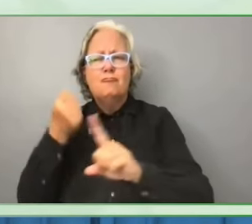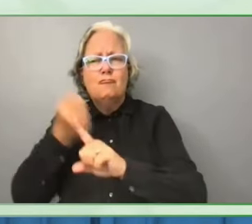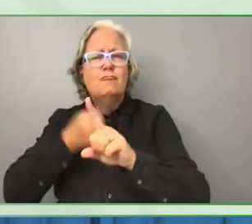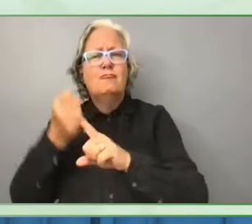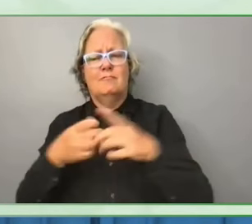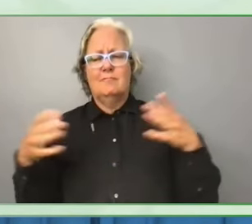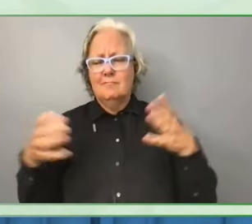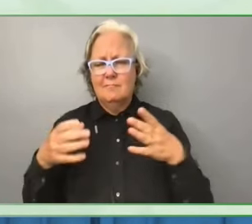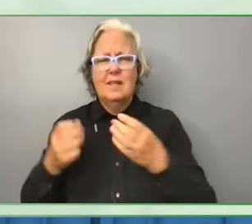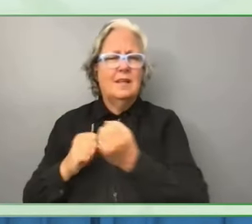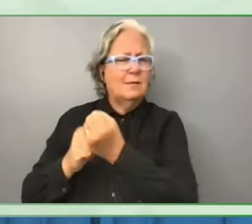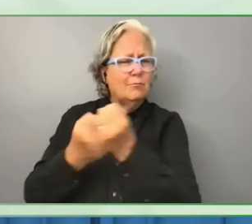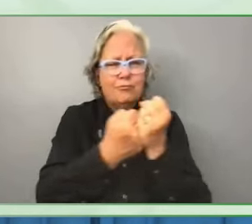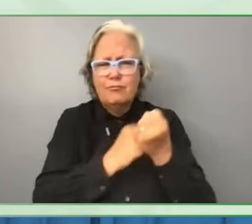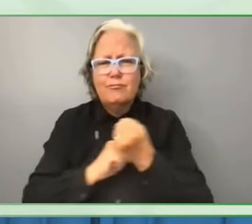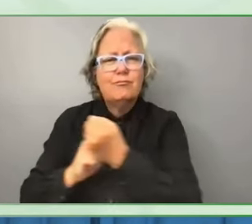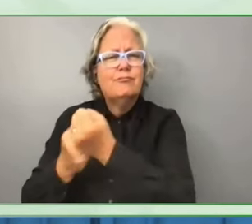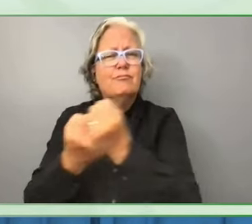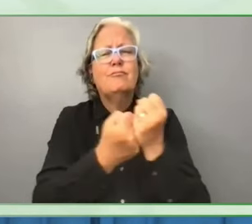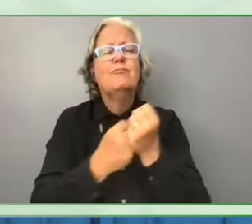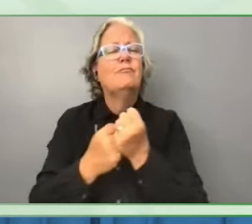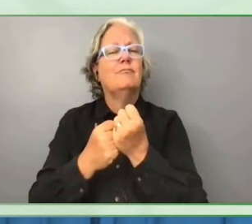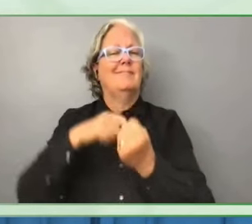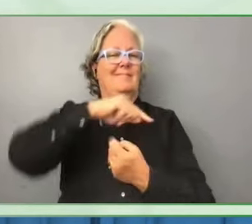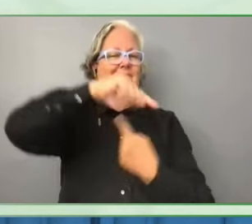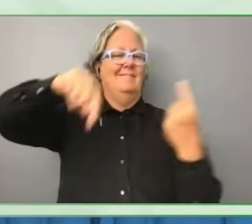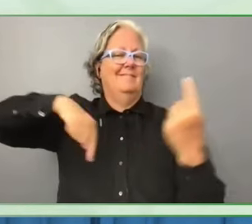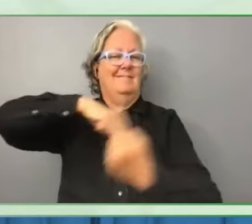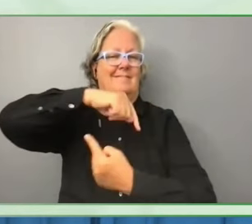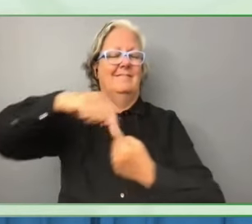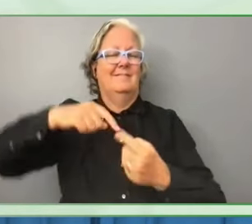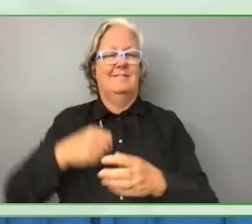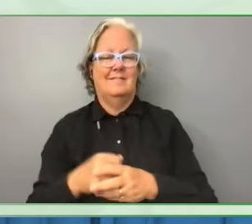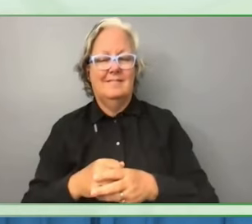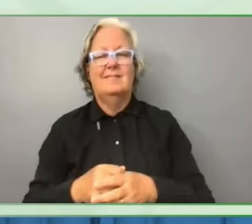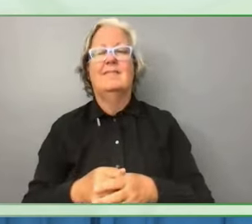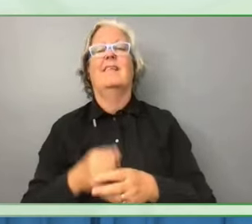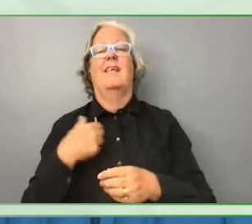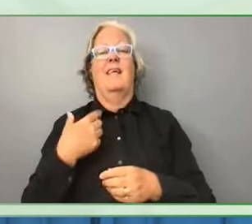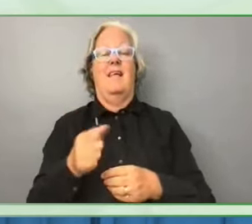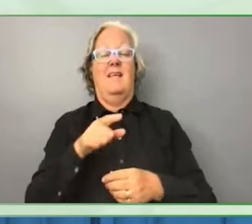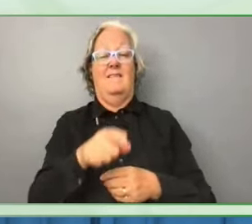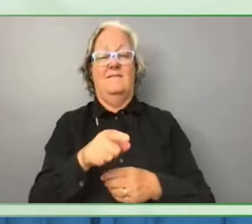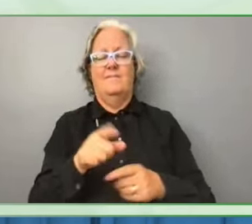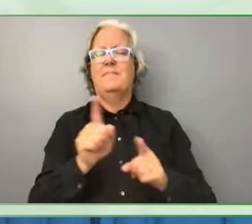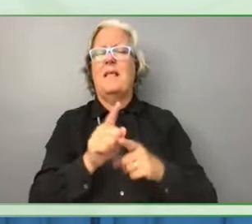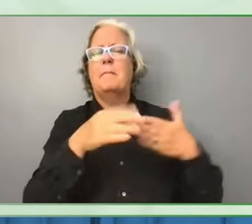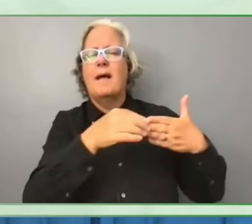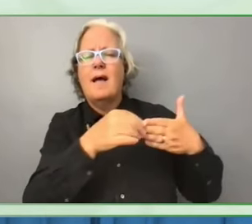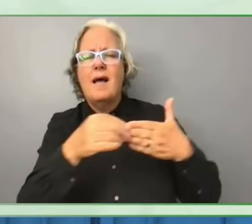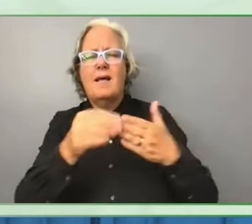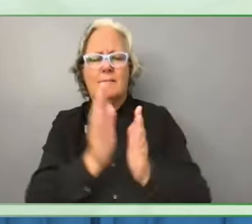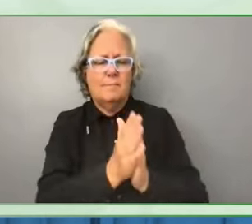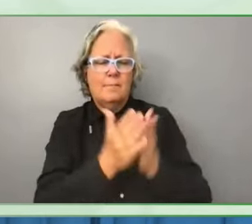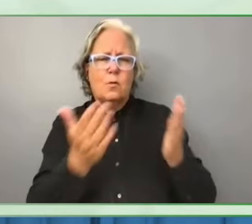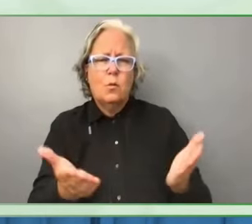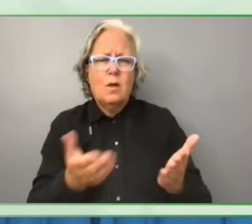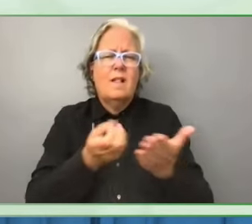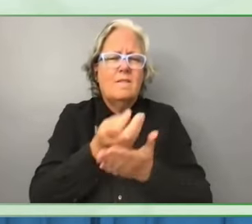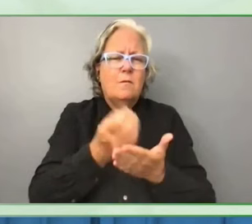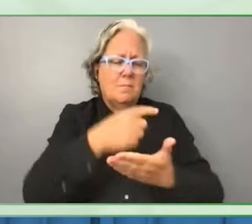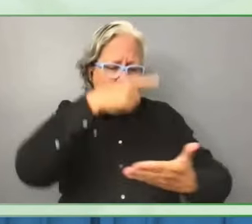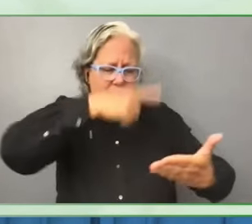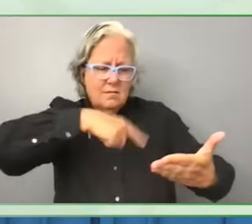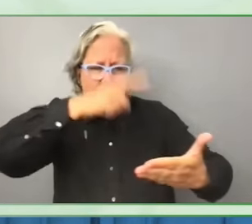discuss HR issue. We develop a guidebook to teach HR for children with disability and affected